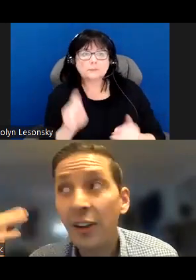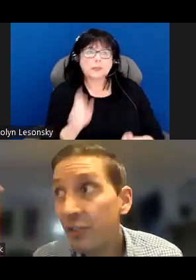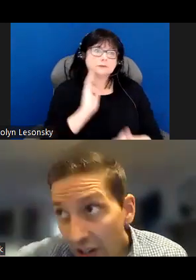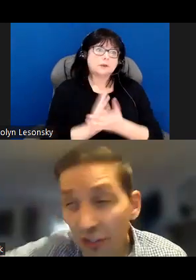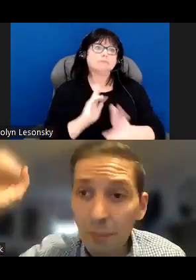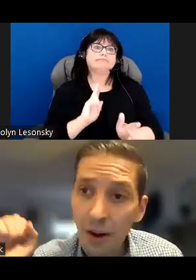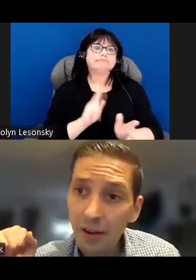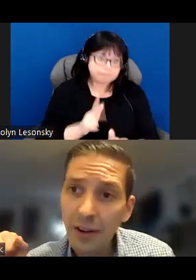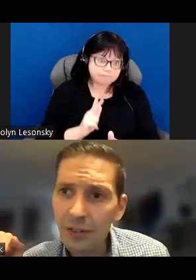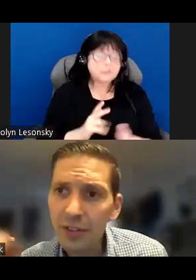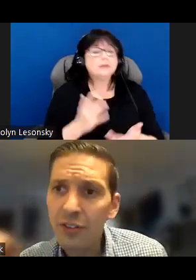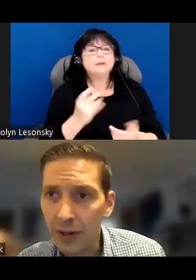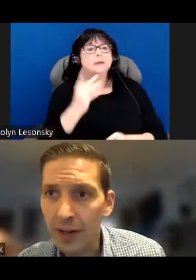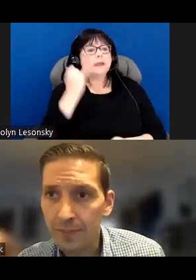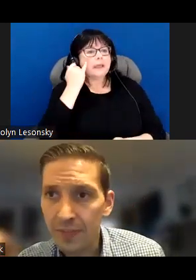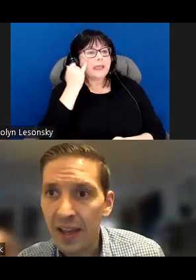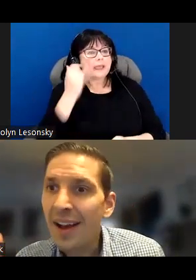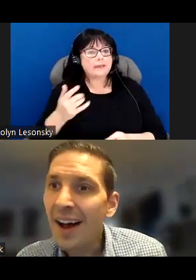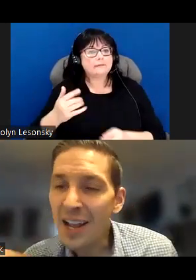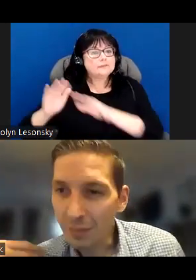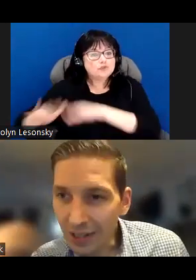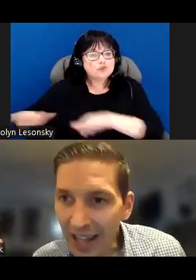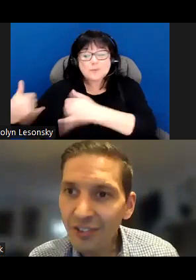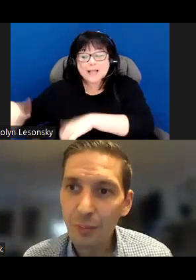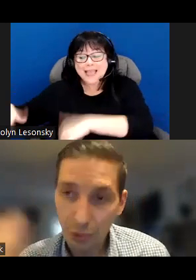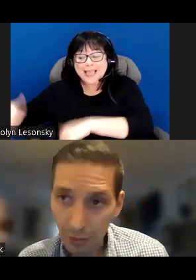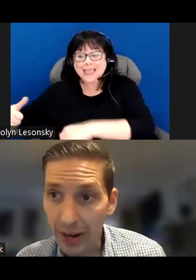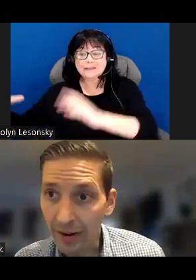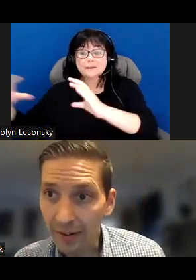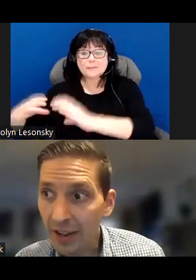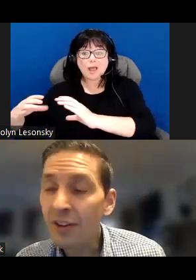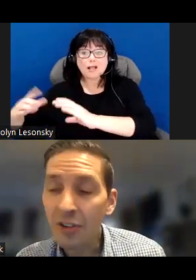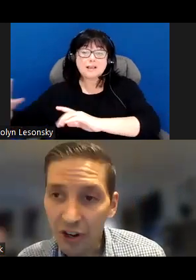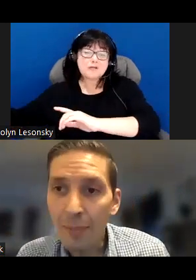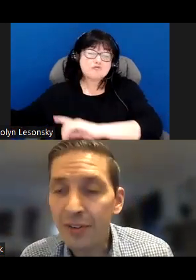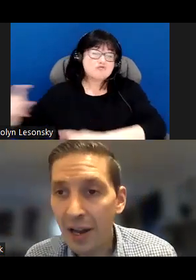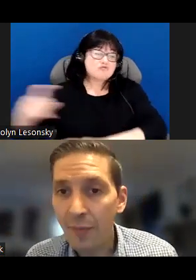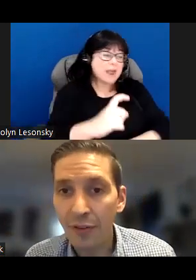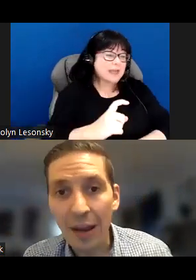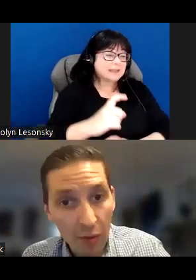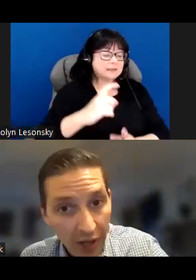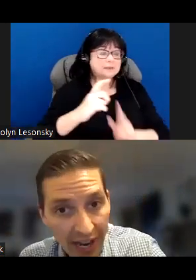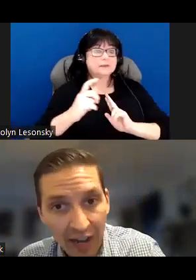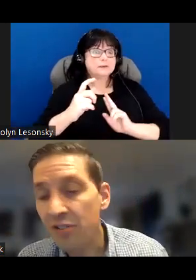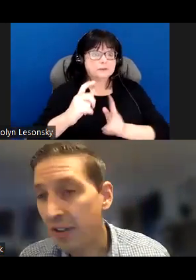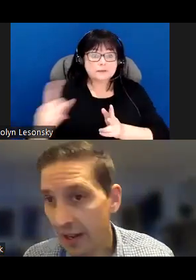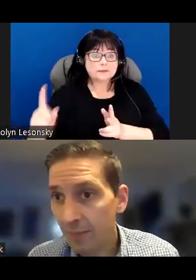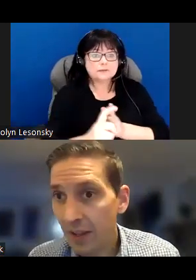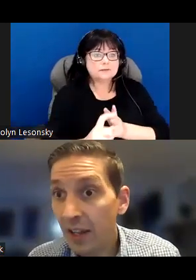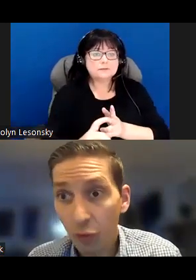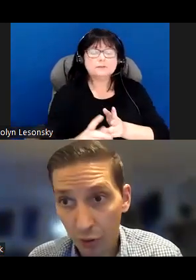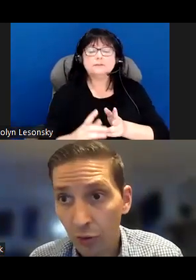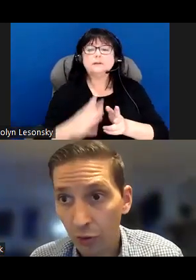a child chasing a ball out into the street, I am less prepared to stop on time for that. My reaction